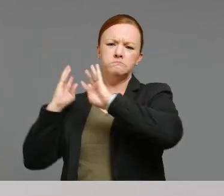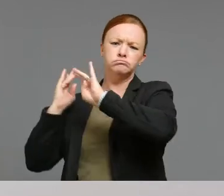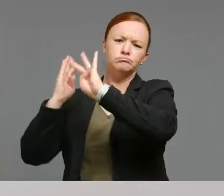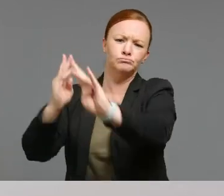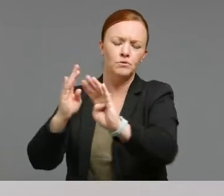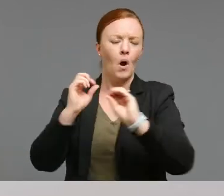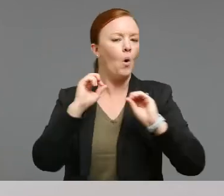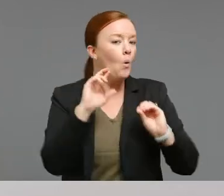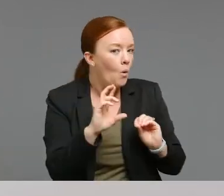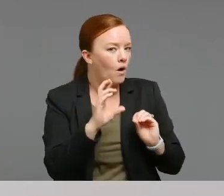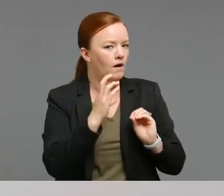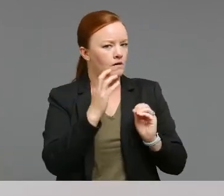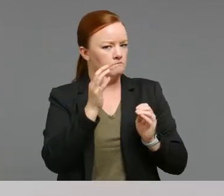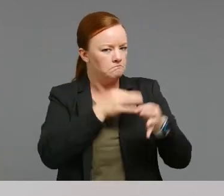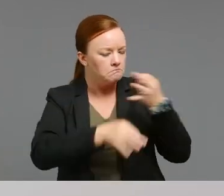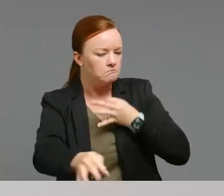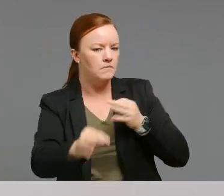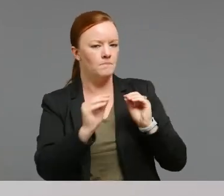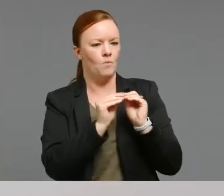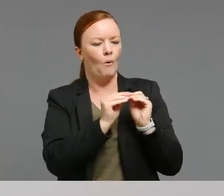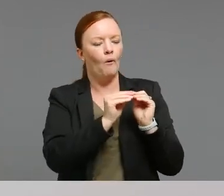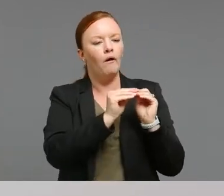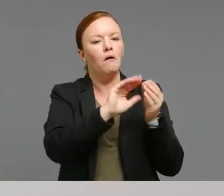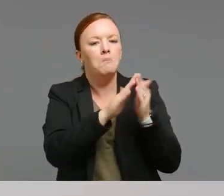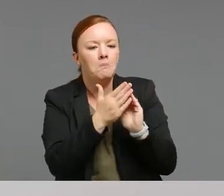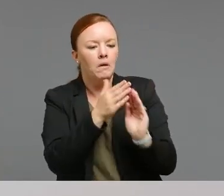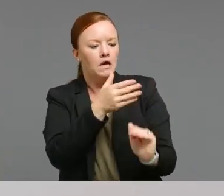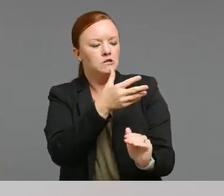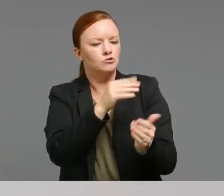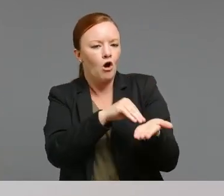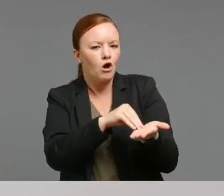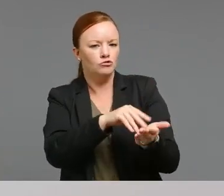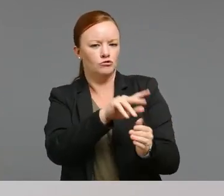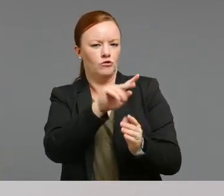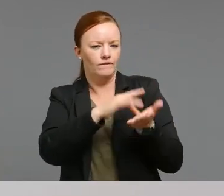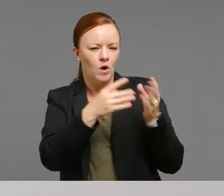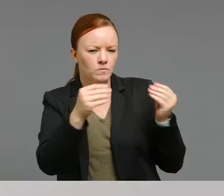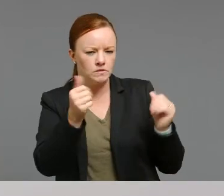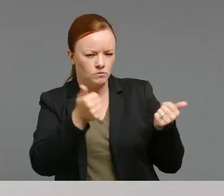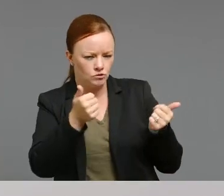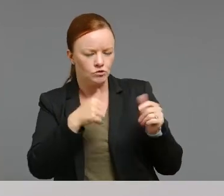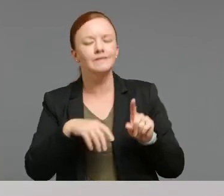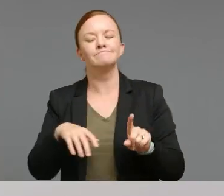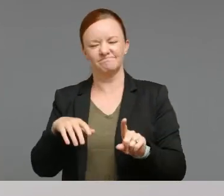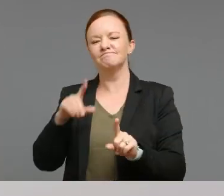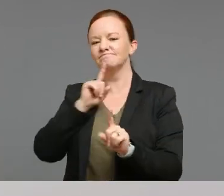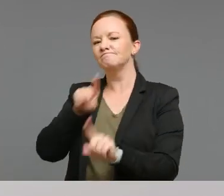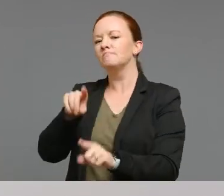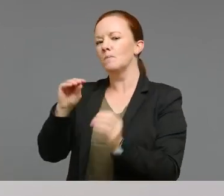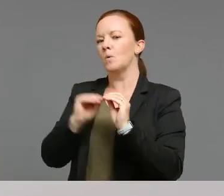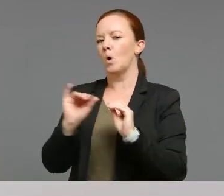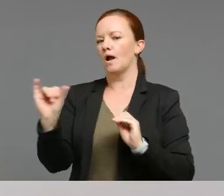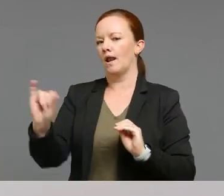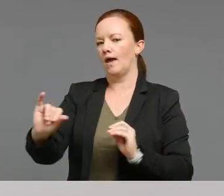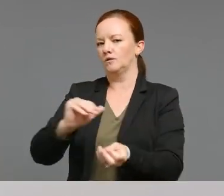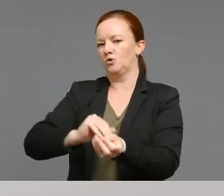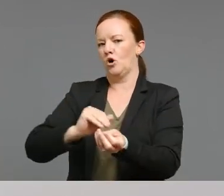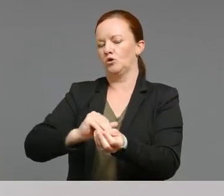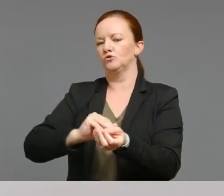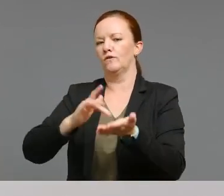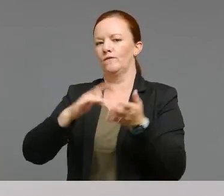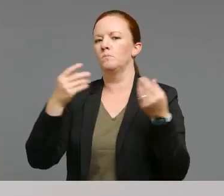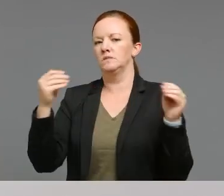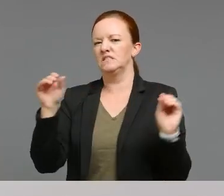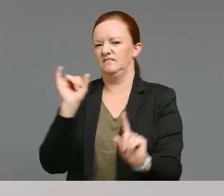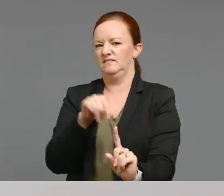pharmacy level? It would be more likely to be at the doctor and pharmacy level, just very similar to how